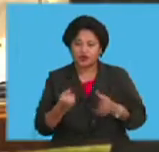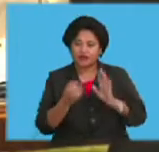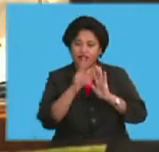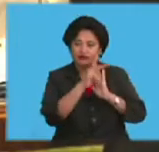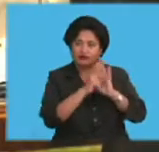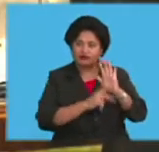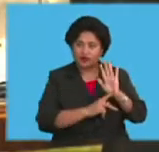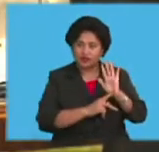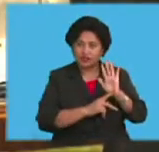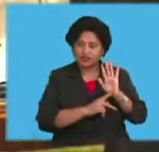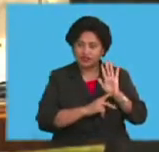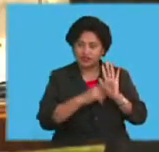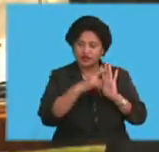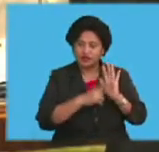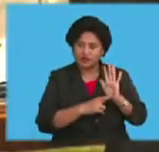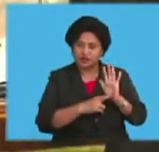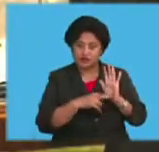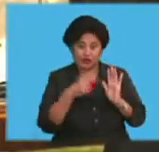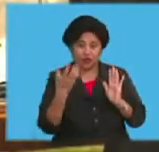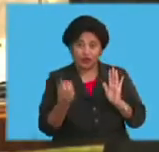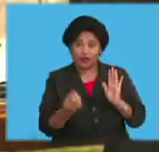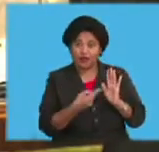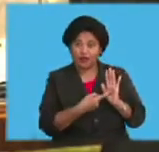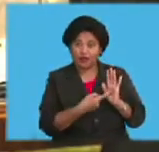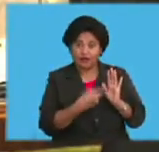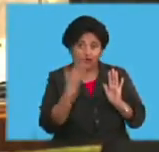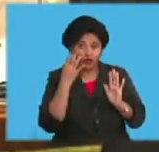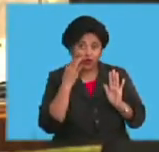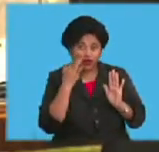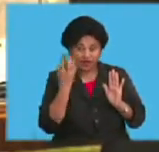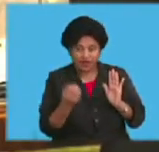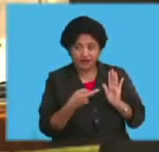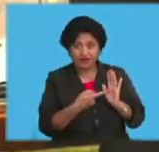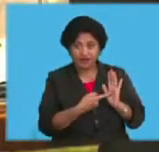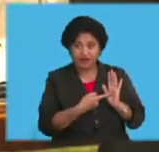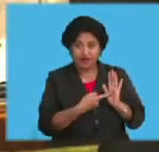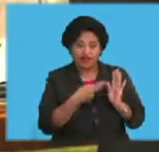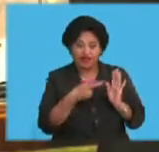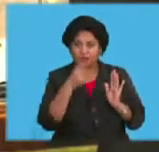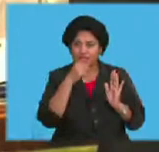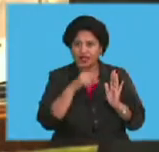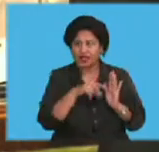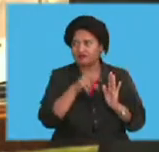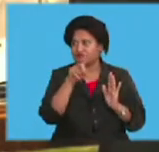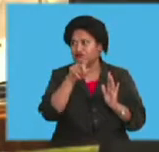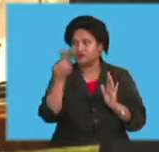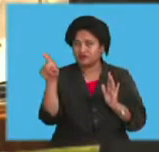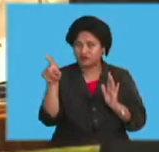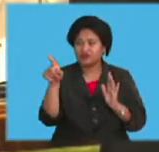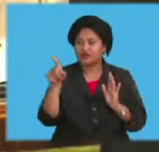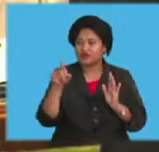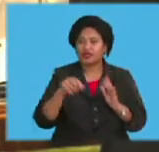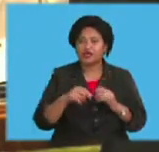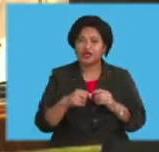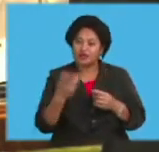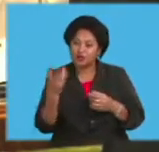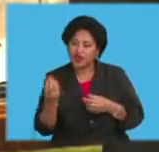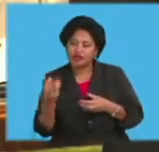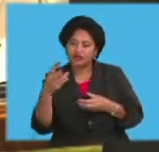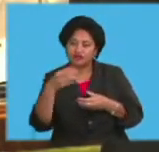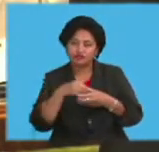and regulatory framework. And once this is in place, Madam Speaker, we would be able to attract and secure the FDIs into sectors that have